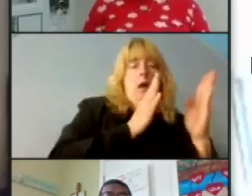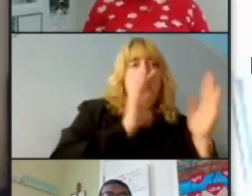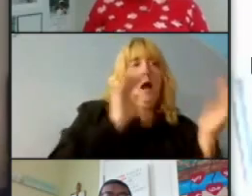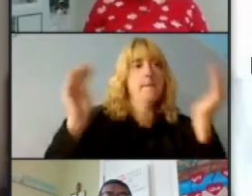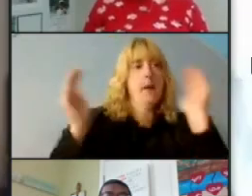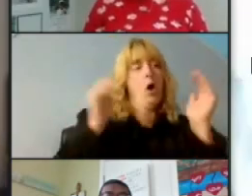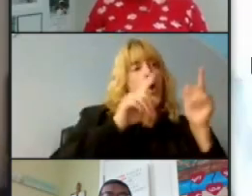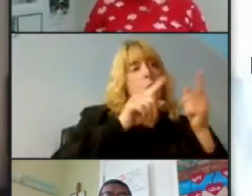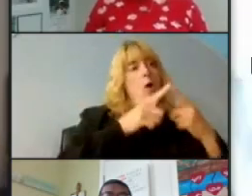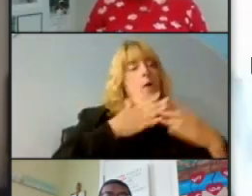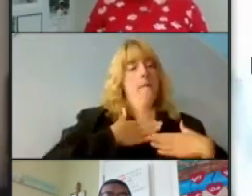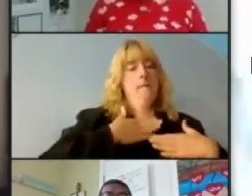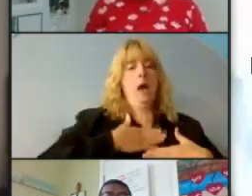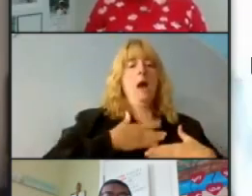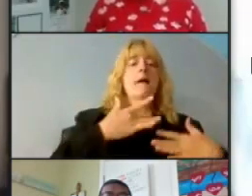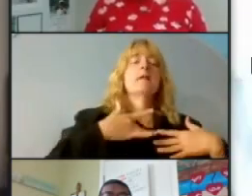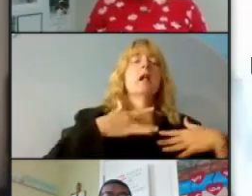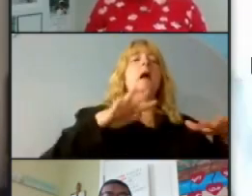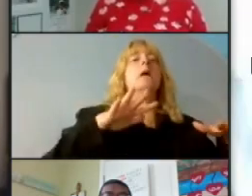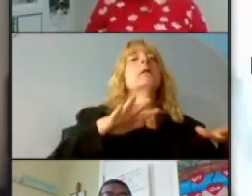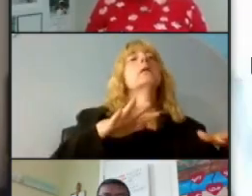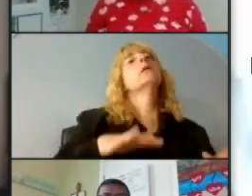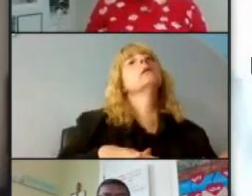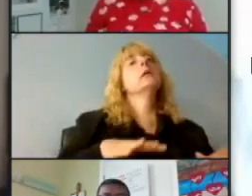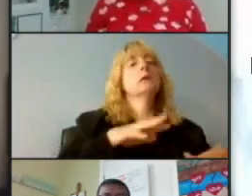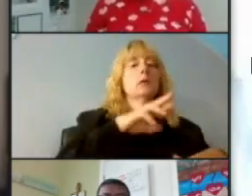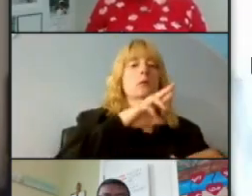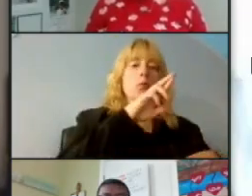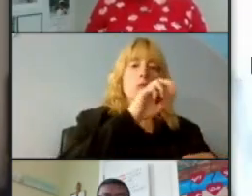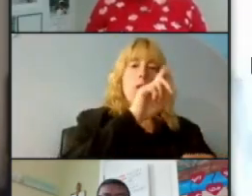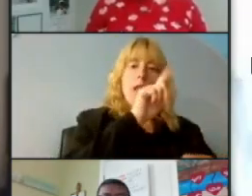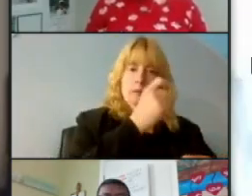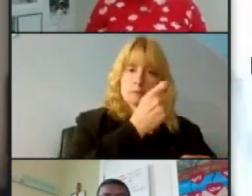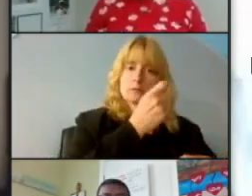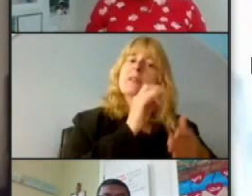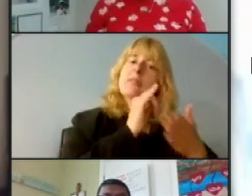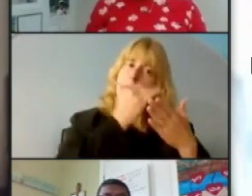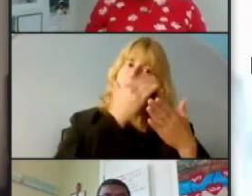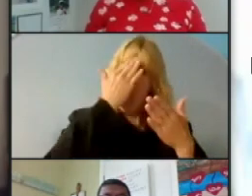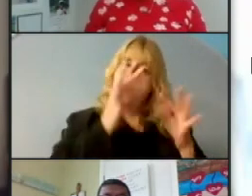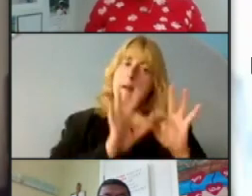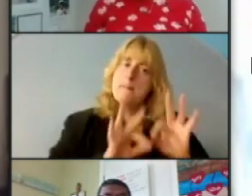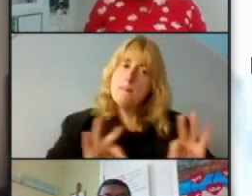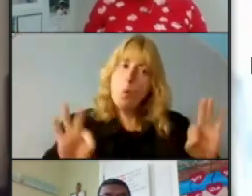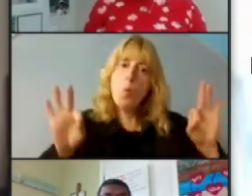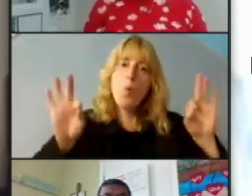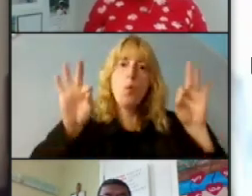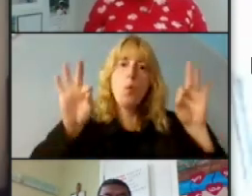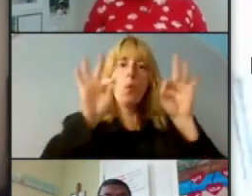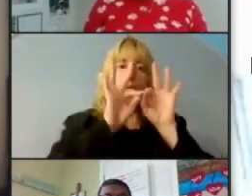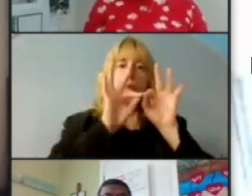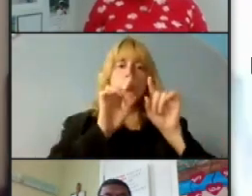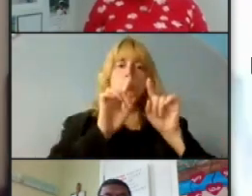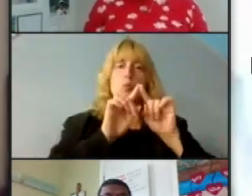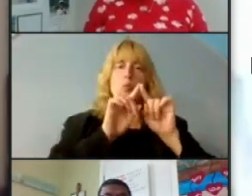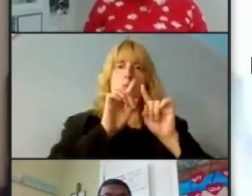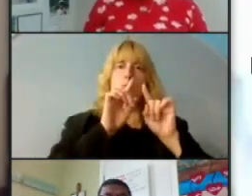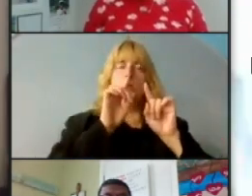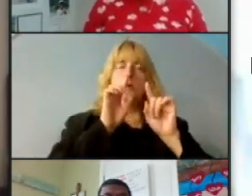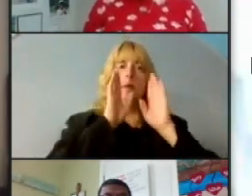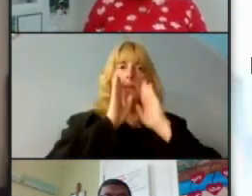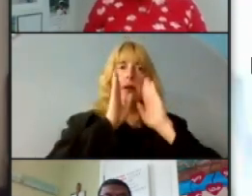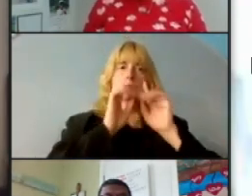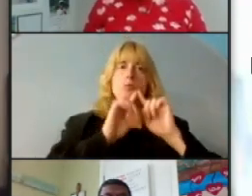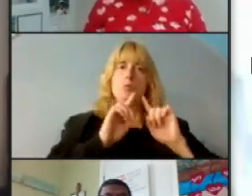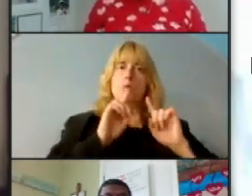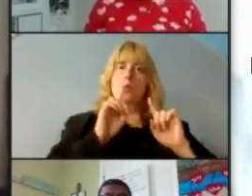is relaxed. This is why it's important to be able to pay attention to where you are. In my practice as